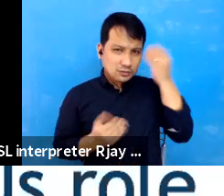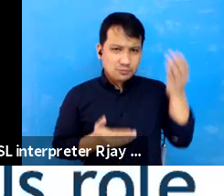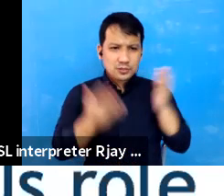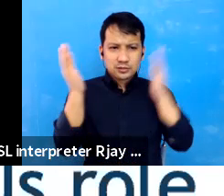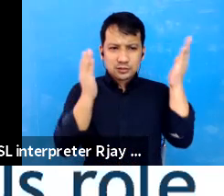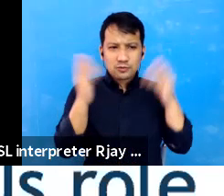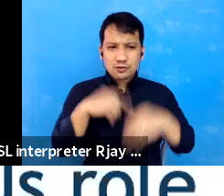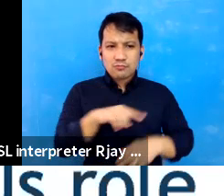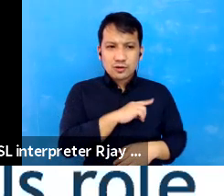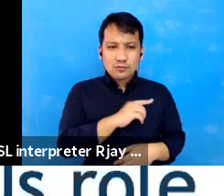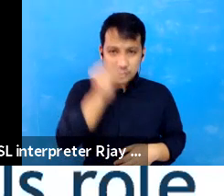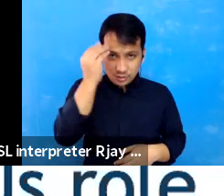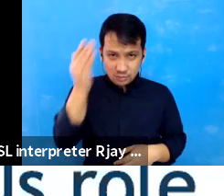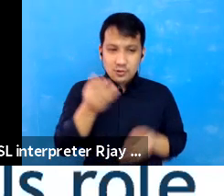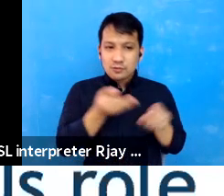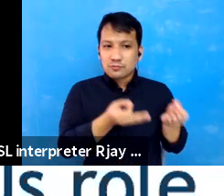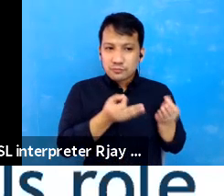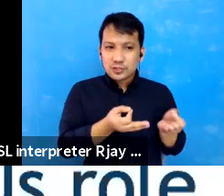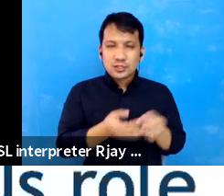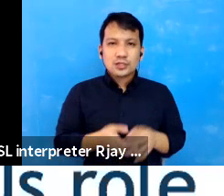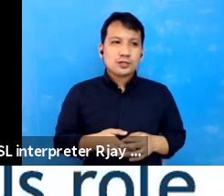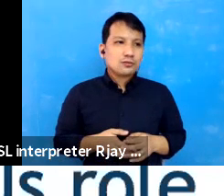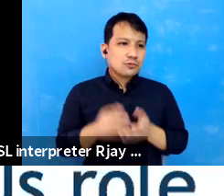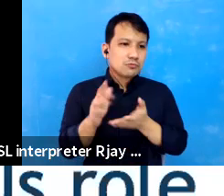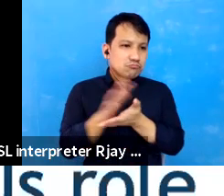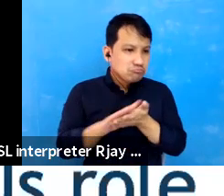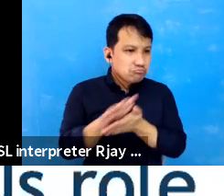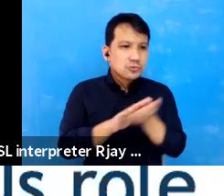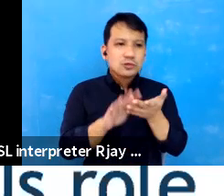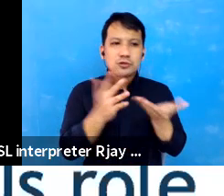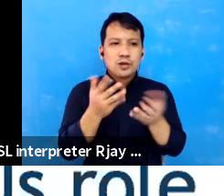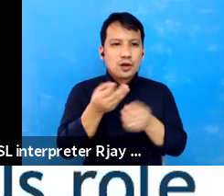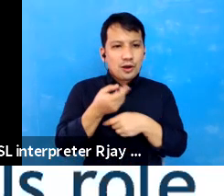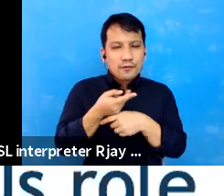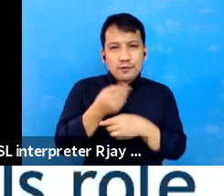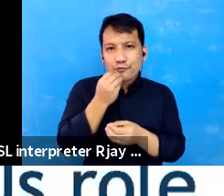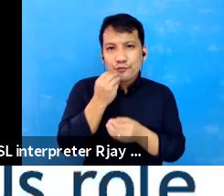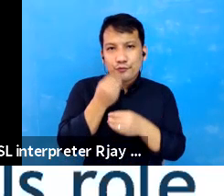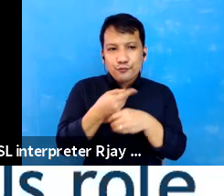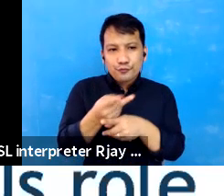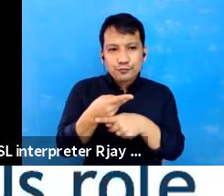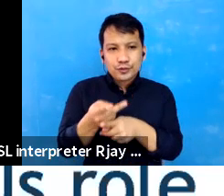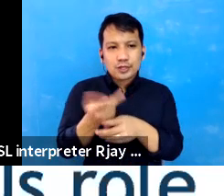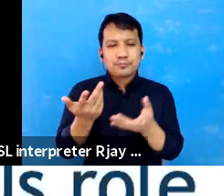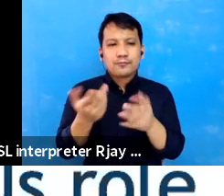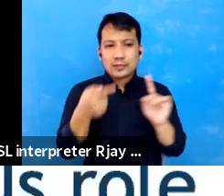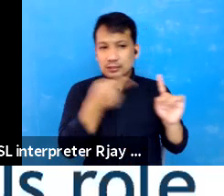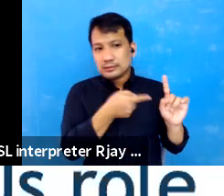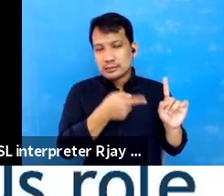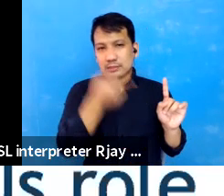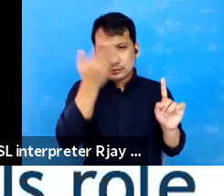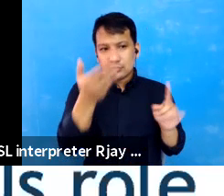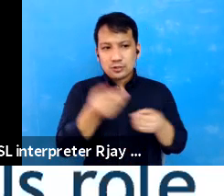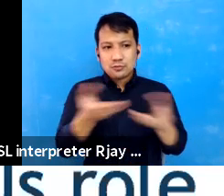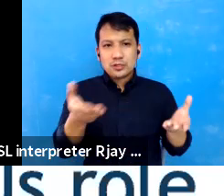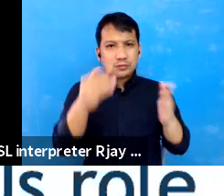services, be it on feeding, to wash, to food production, and etc. Sila po ang